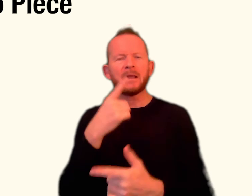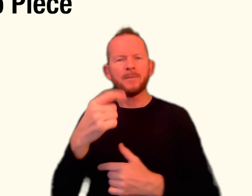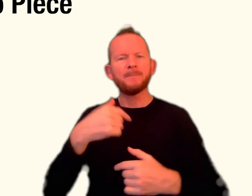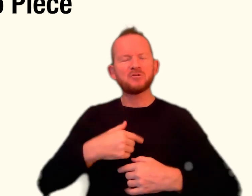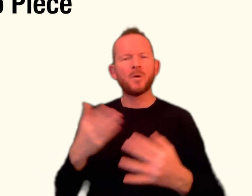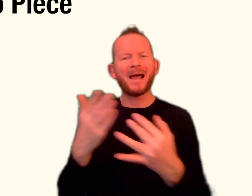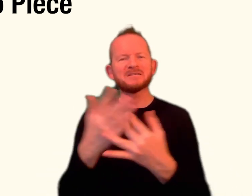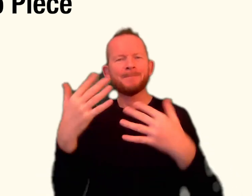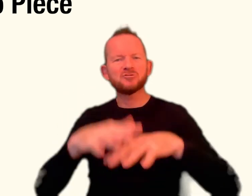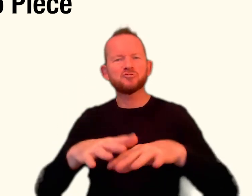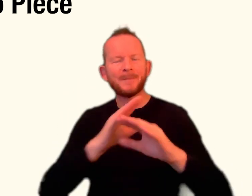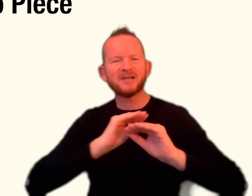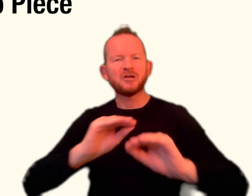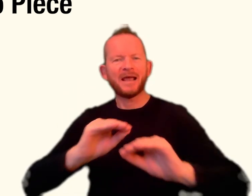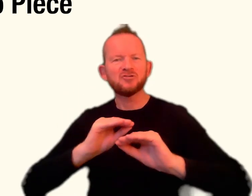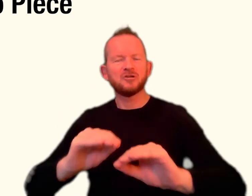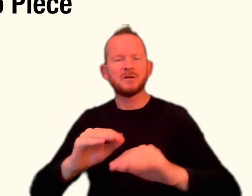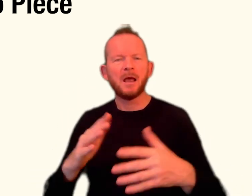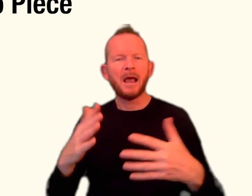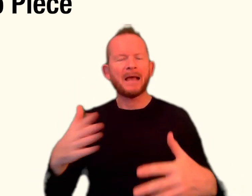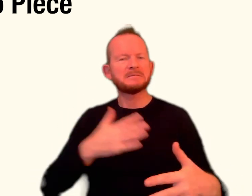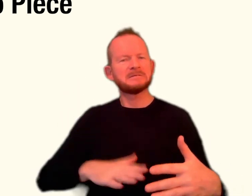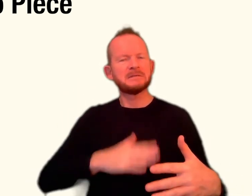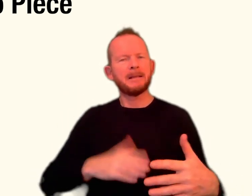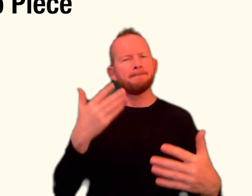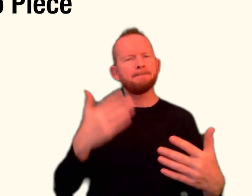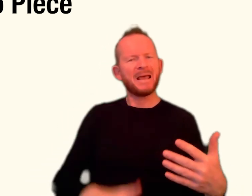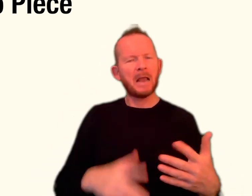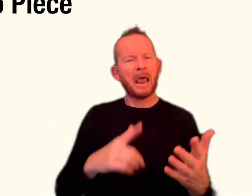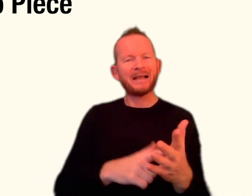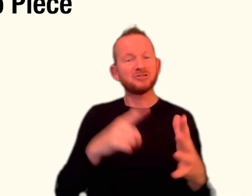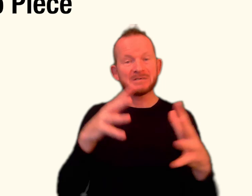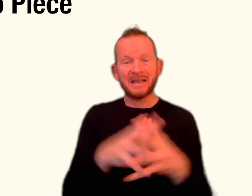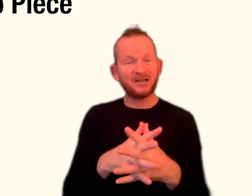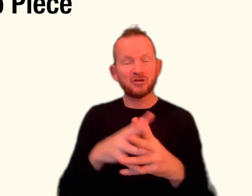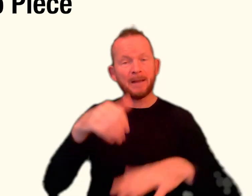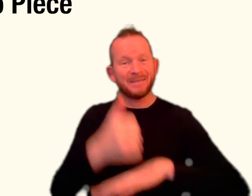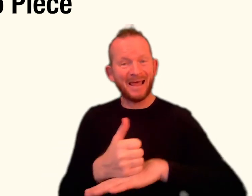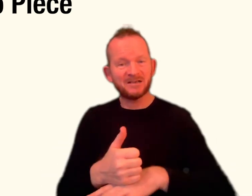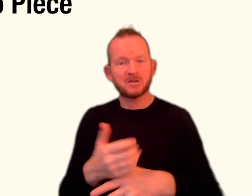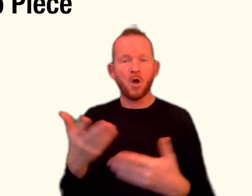access mainstream education hasn't necessarily been the legislation in place or